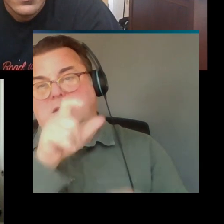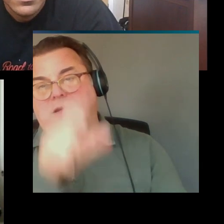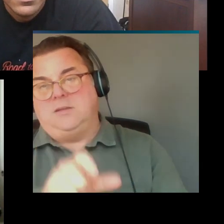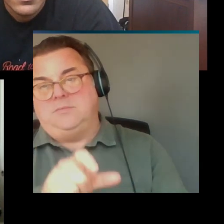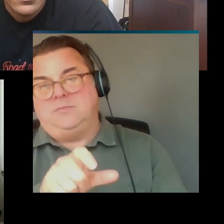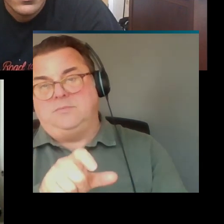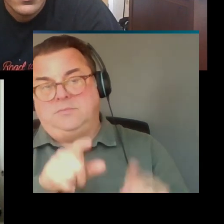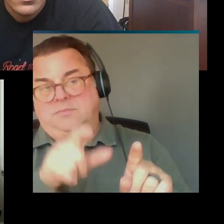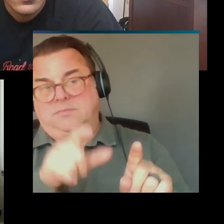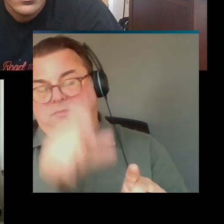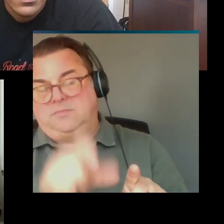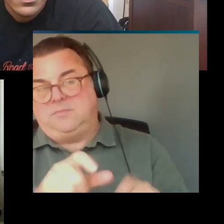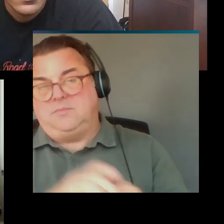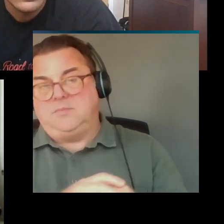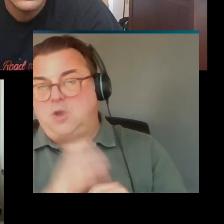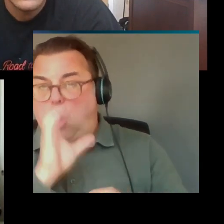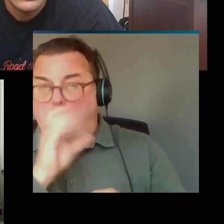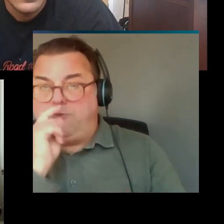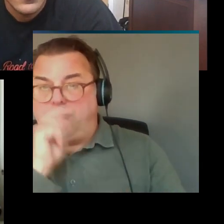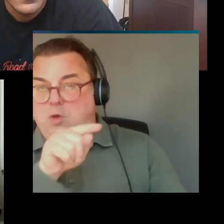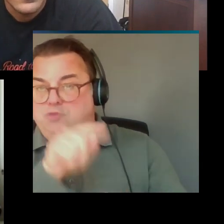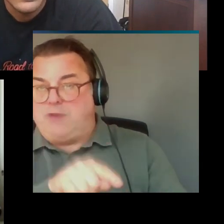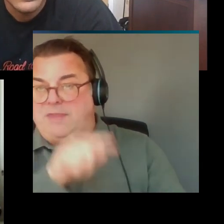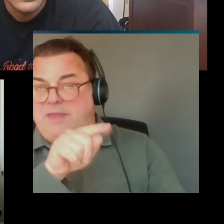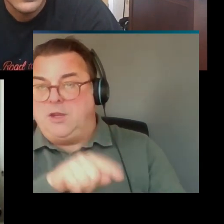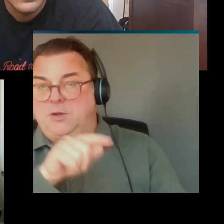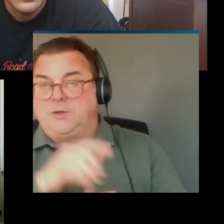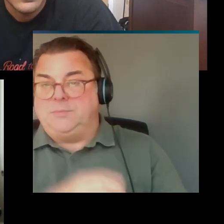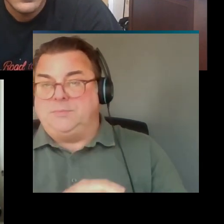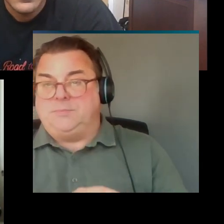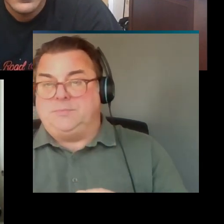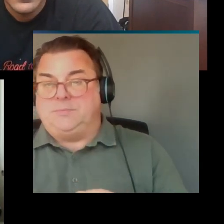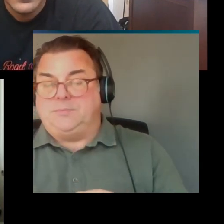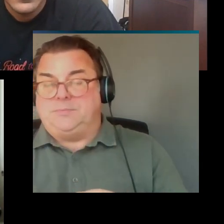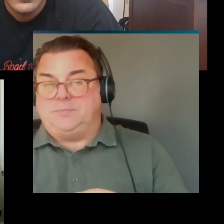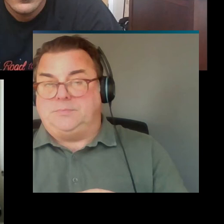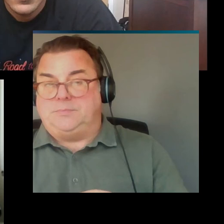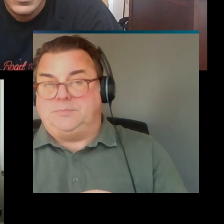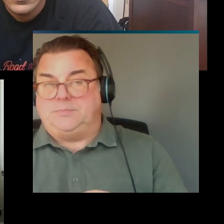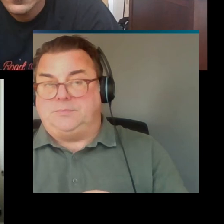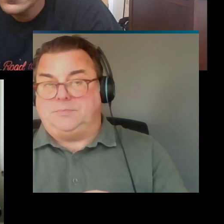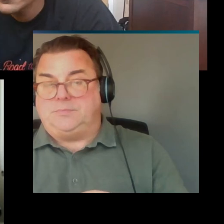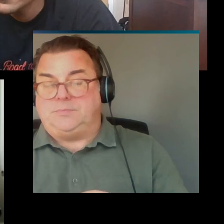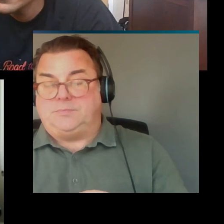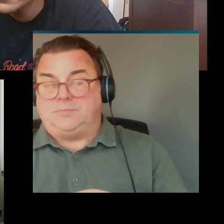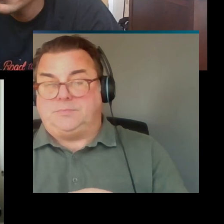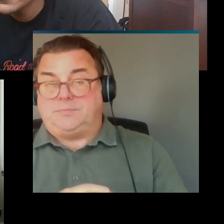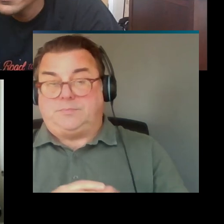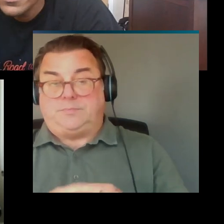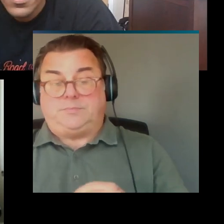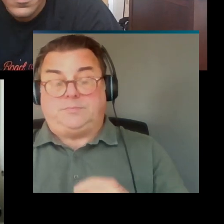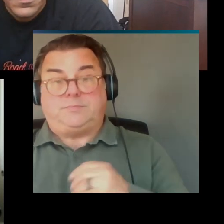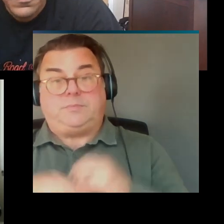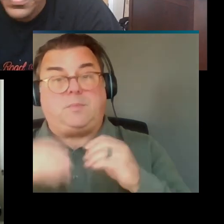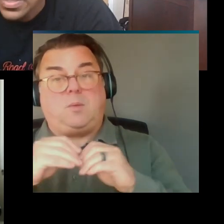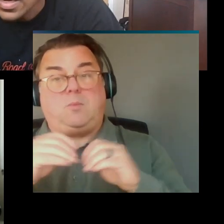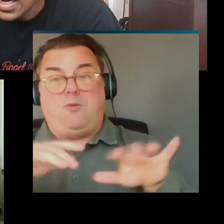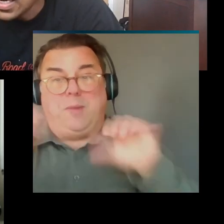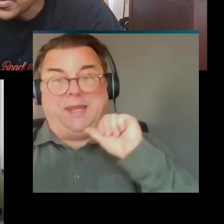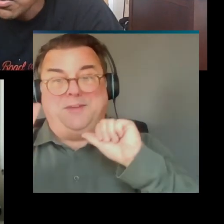be on the lookout for those links. And well, do you have any other things that you'd like to cover before we head out?